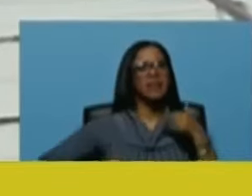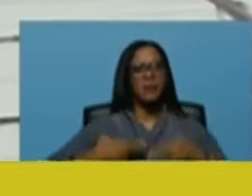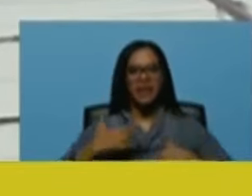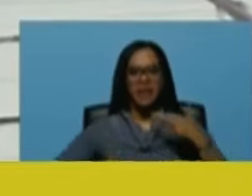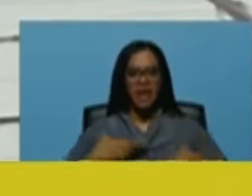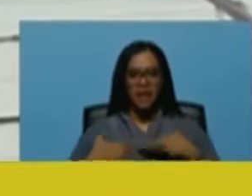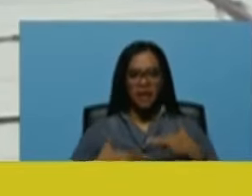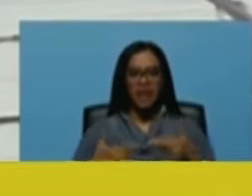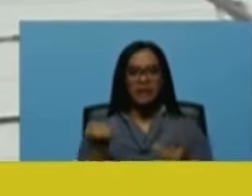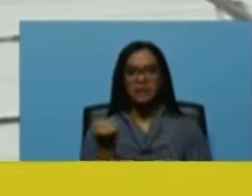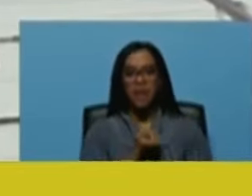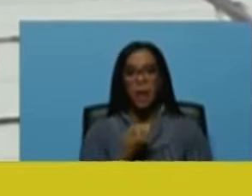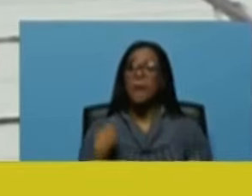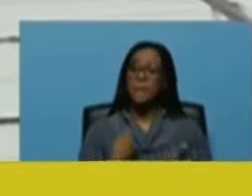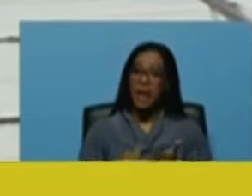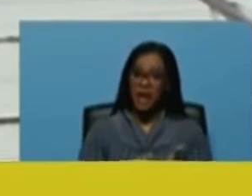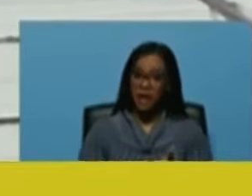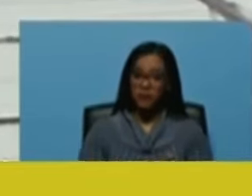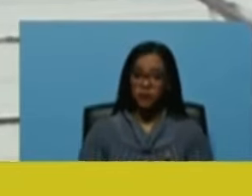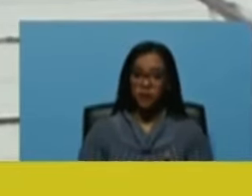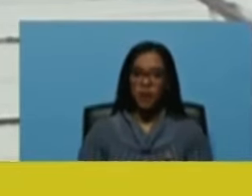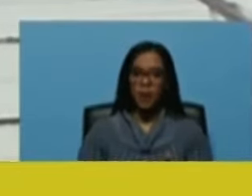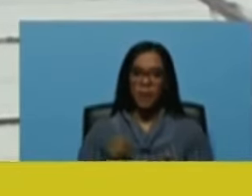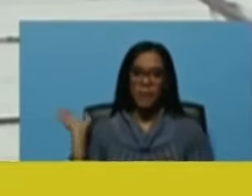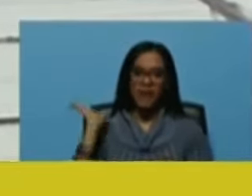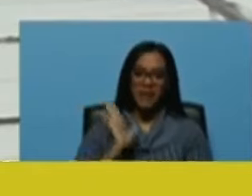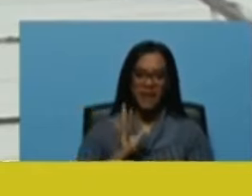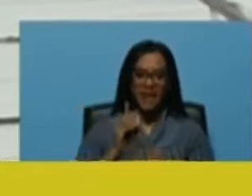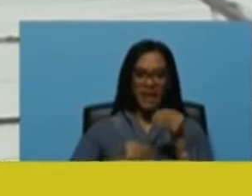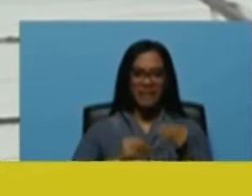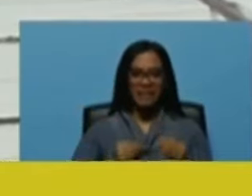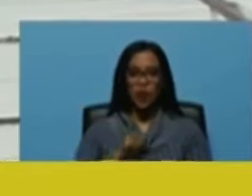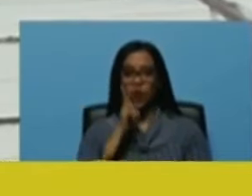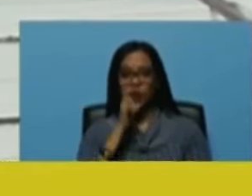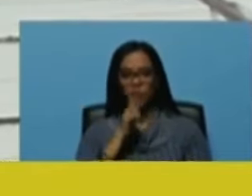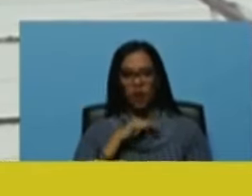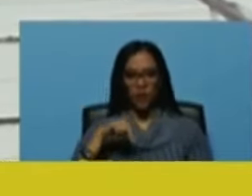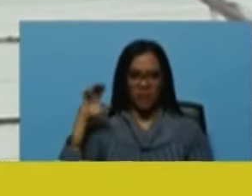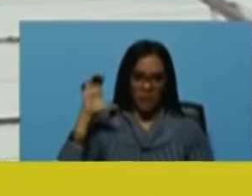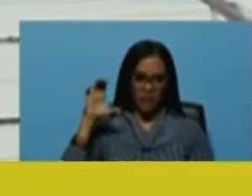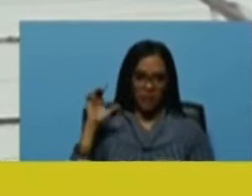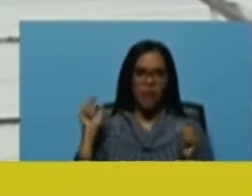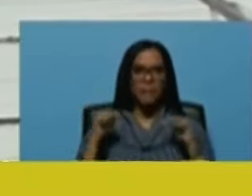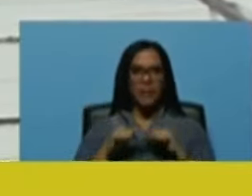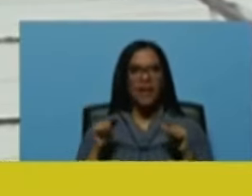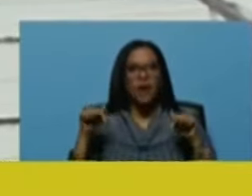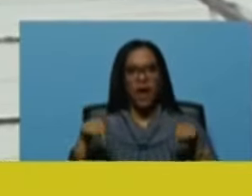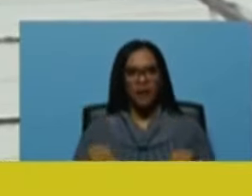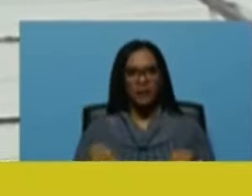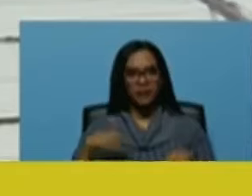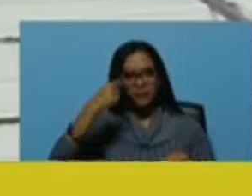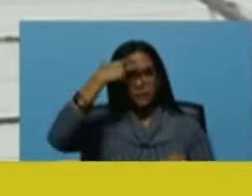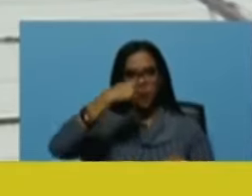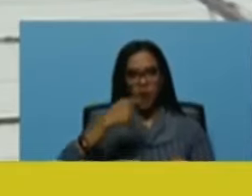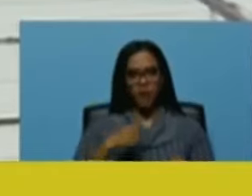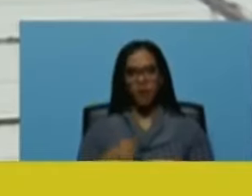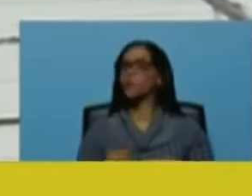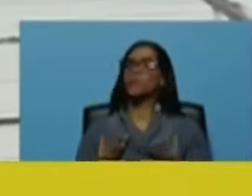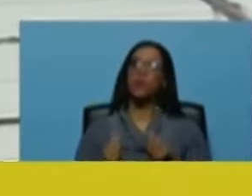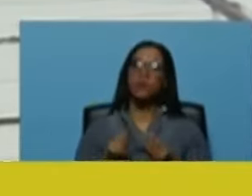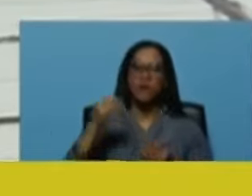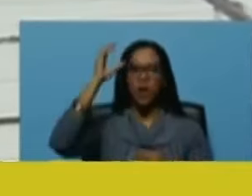delinquent criminals, mercenaries paid to come here to create terror in our homeland. But here, our people came out